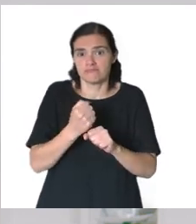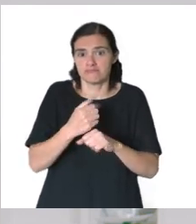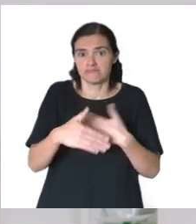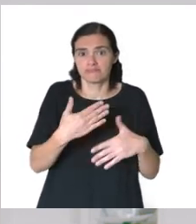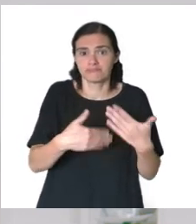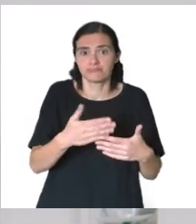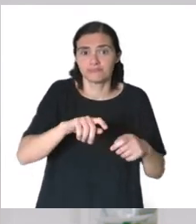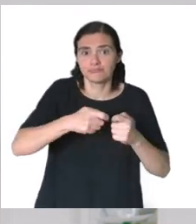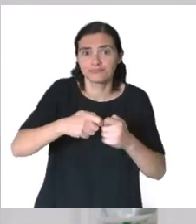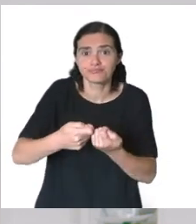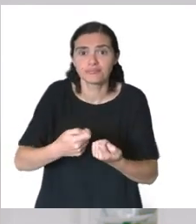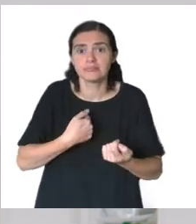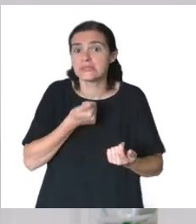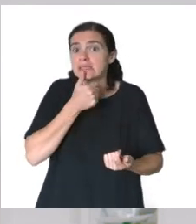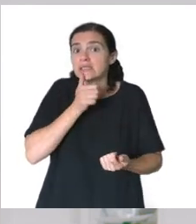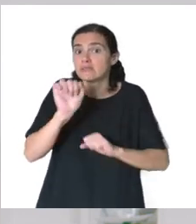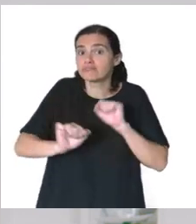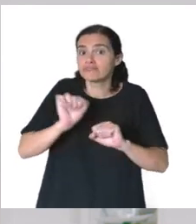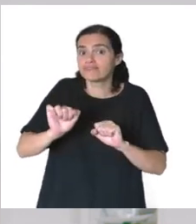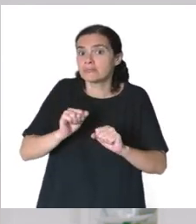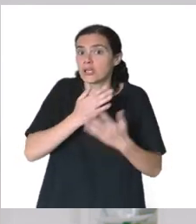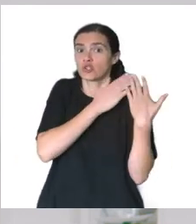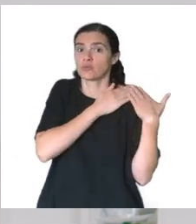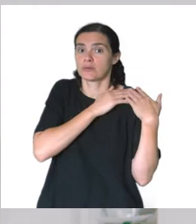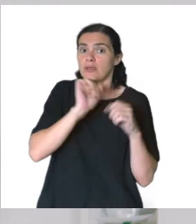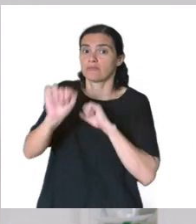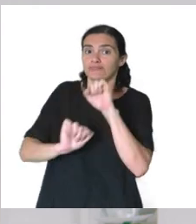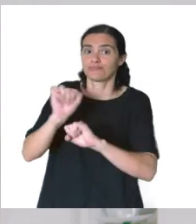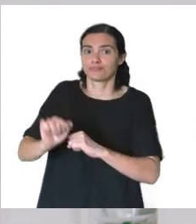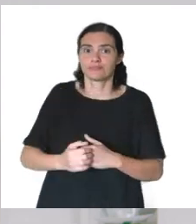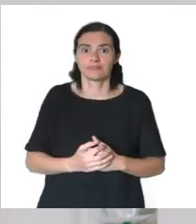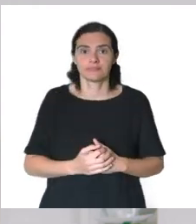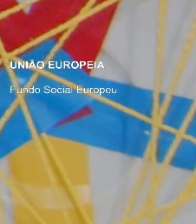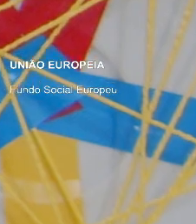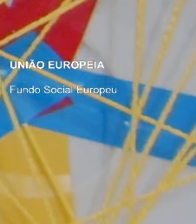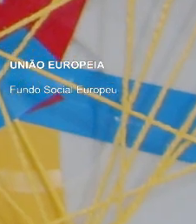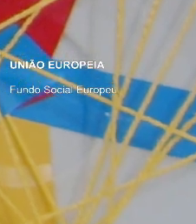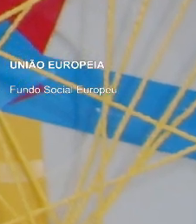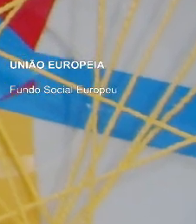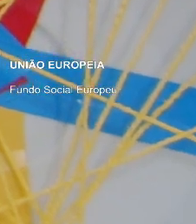continue to break it. But that's your decision, and that's your responsibility.